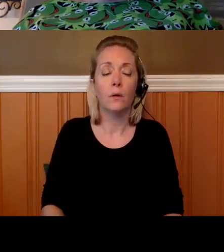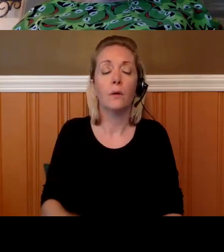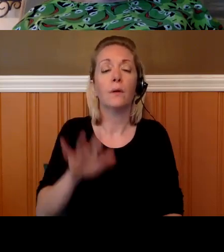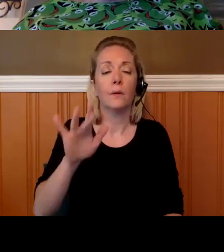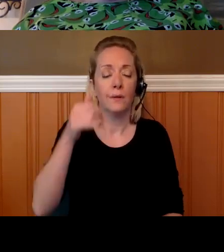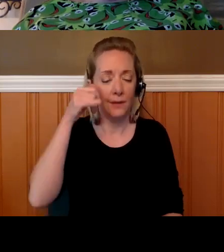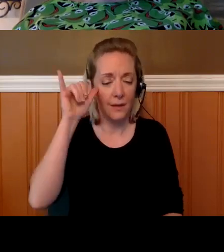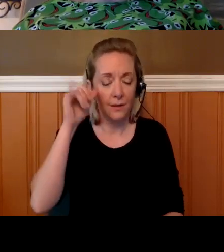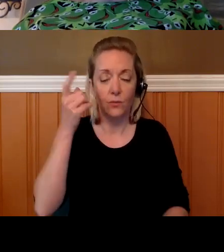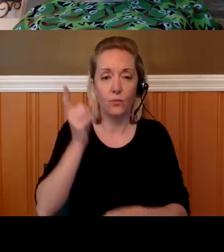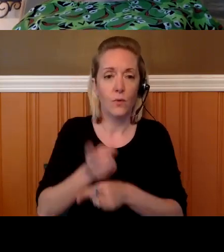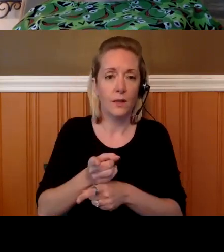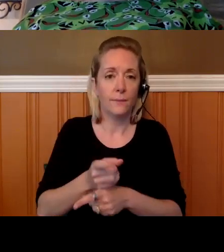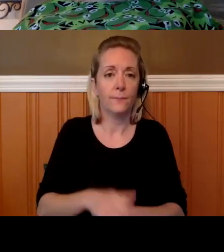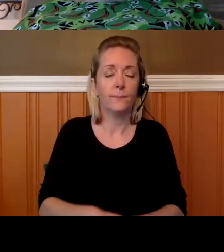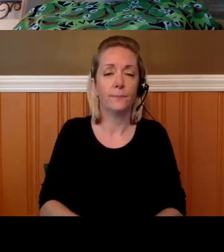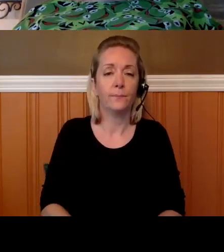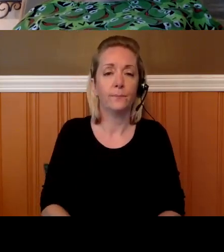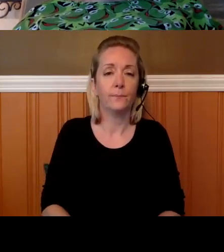Yes. Cow says moo.